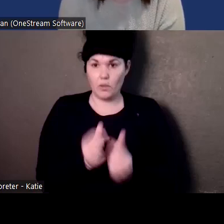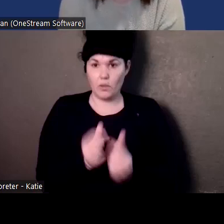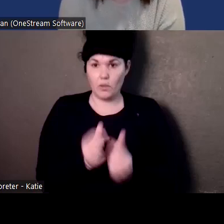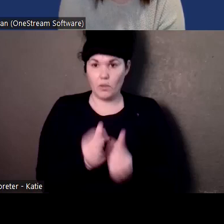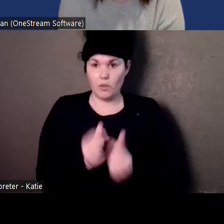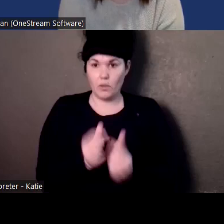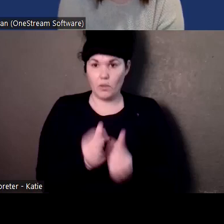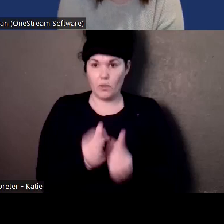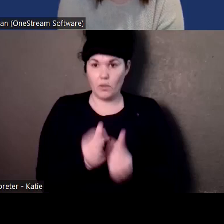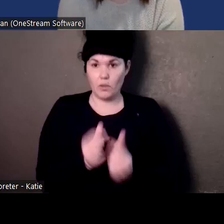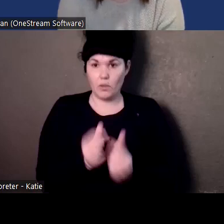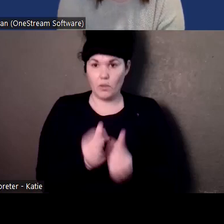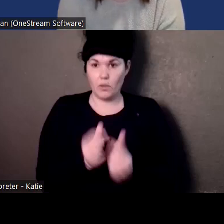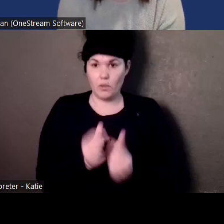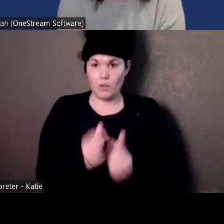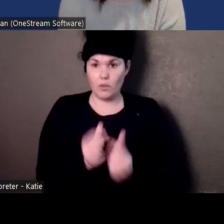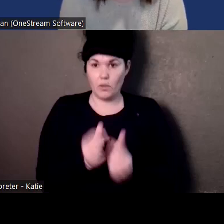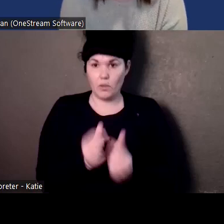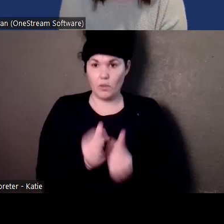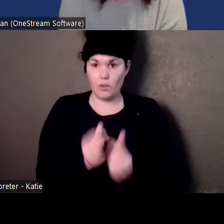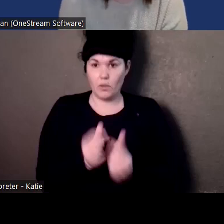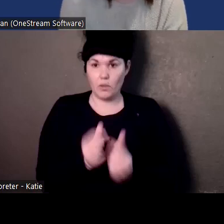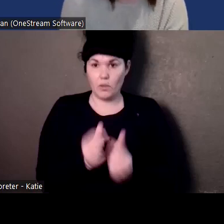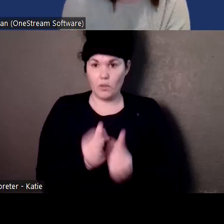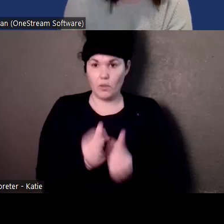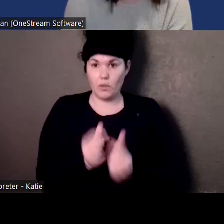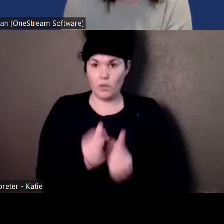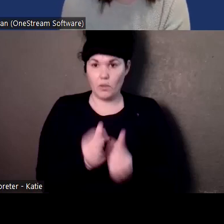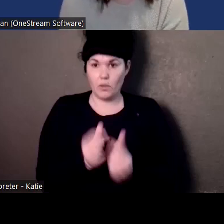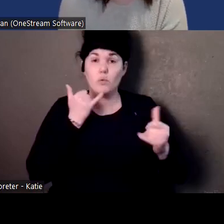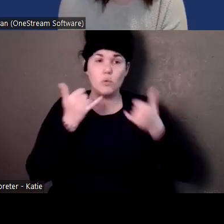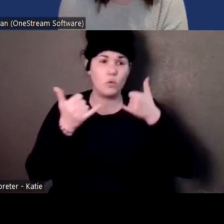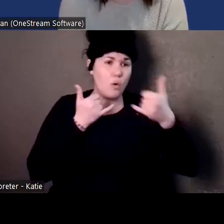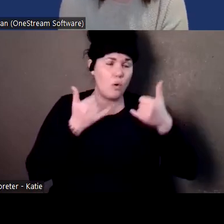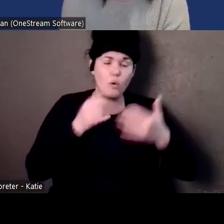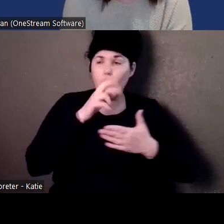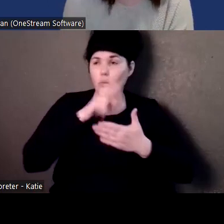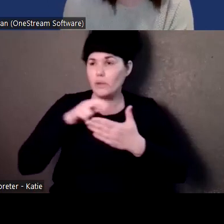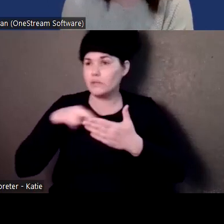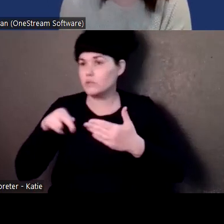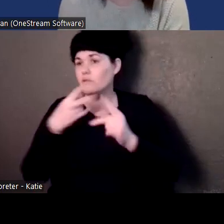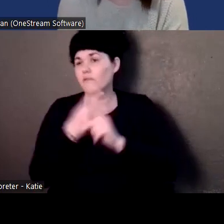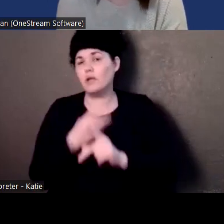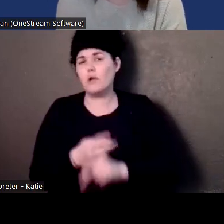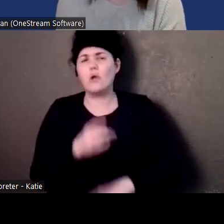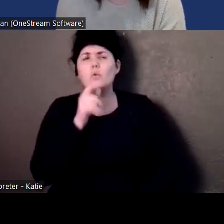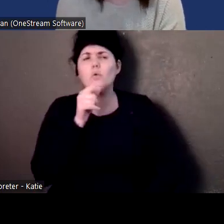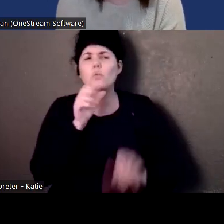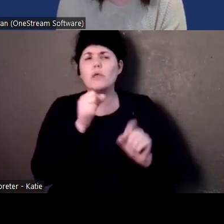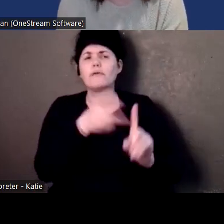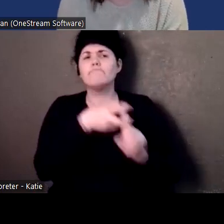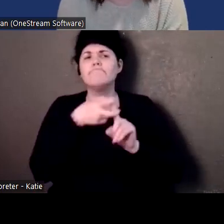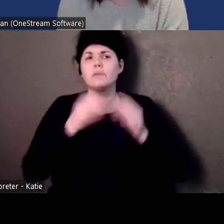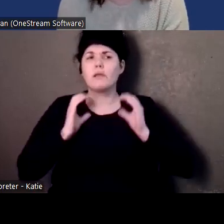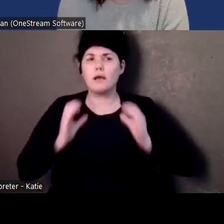from the individuals that are, calling, researching, figuring out who could potentially be a customer if they're not already